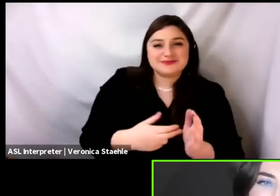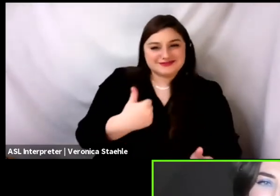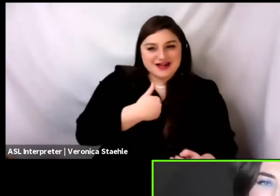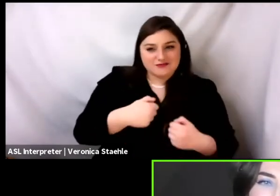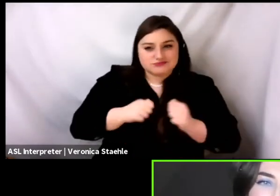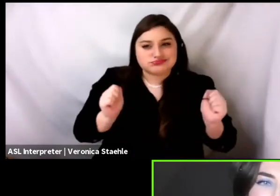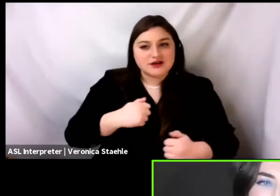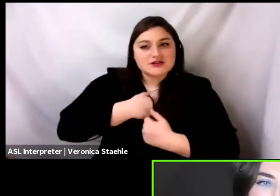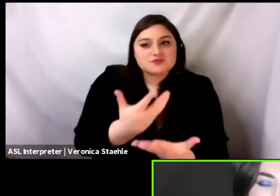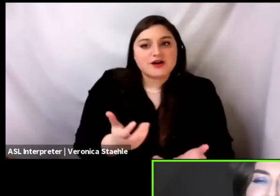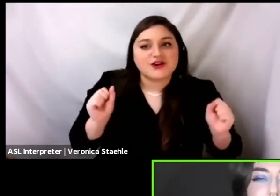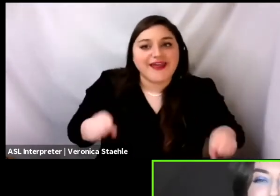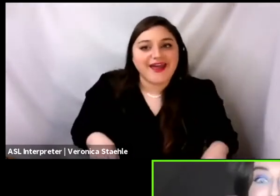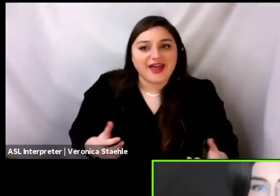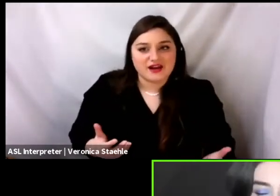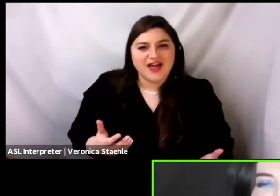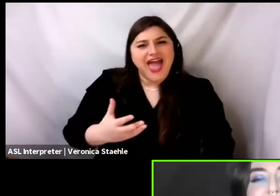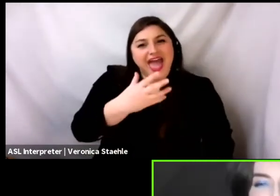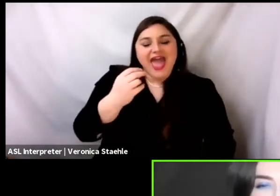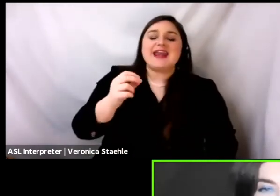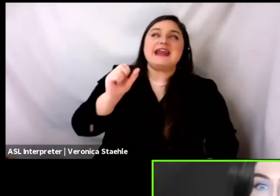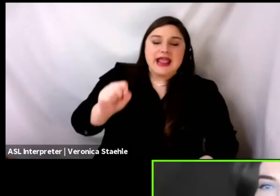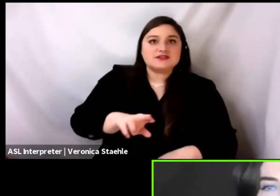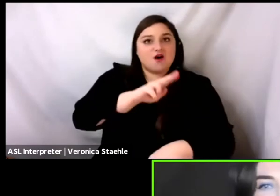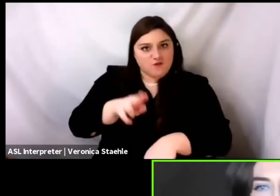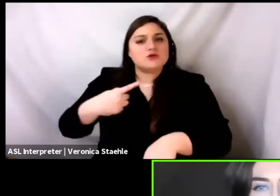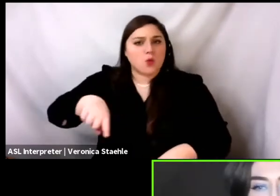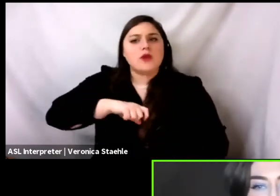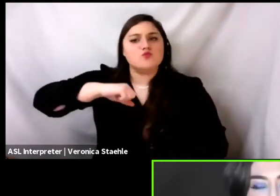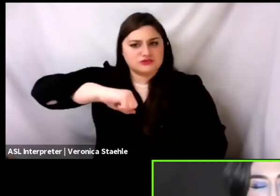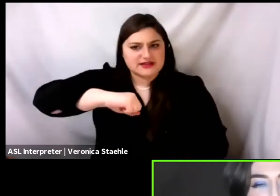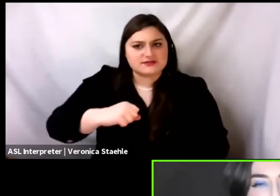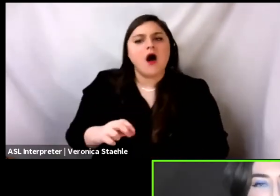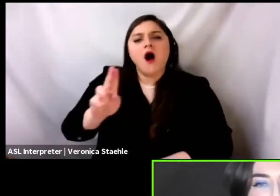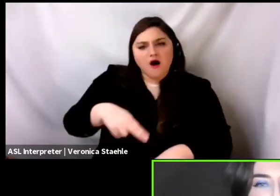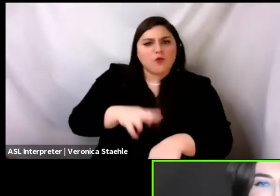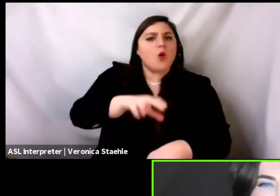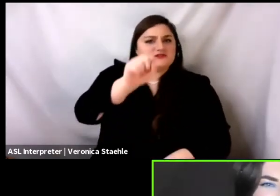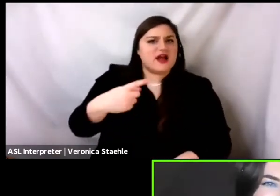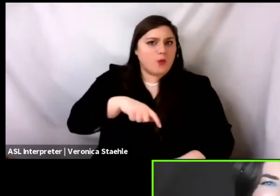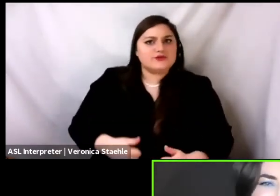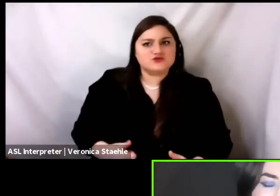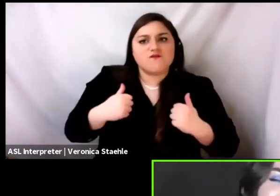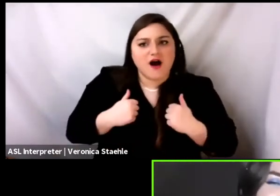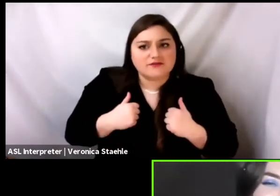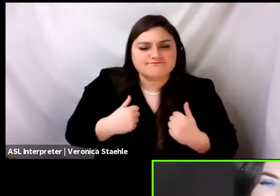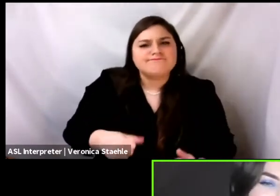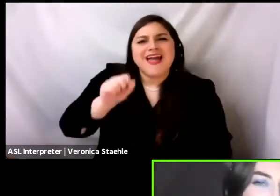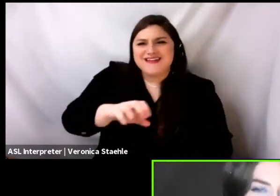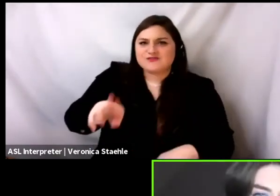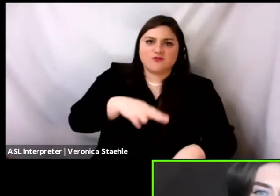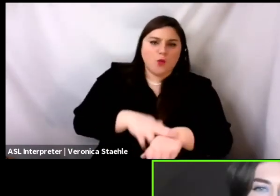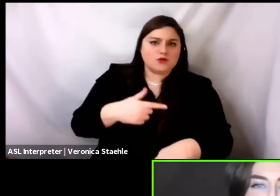we, yes, we resist. Yes, we survive. Yes, we withstand, but it's also